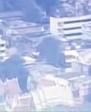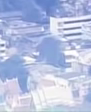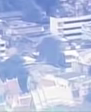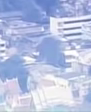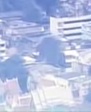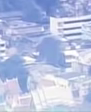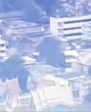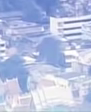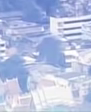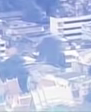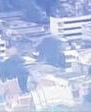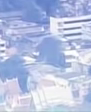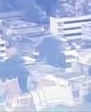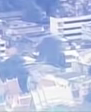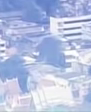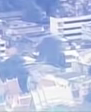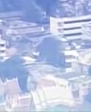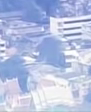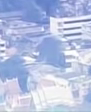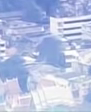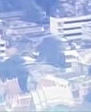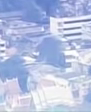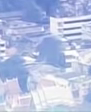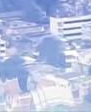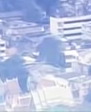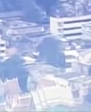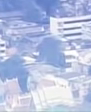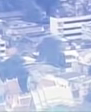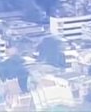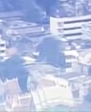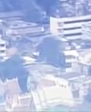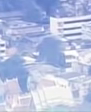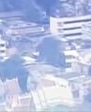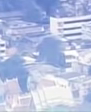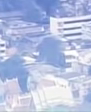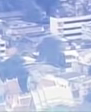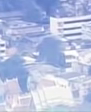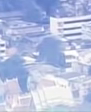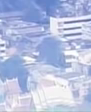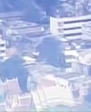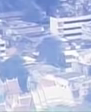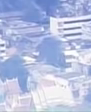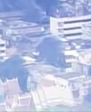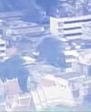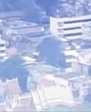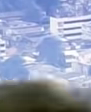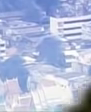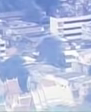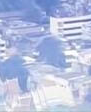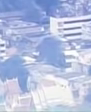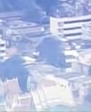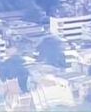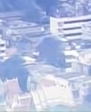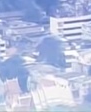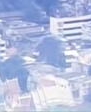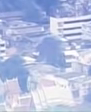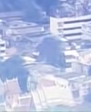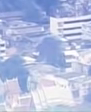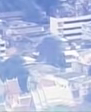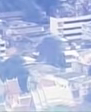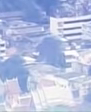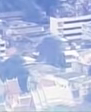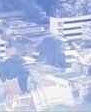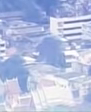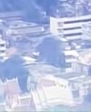accumulating to 1,524 persons with 136 new cases. The recent increase